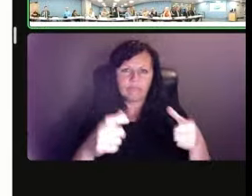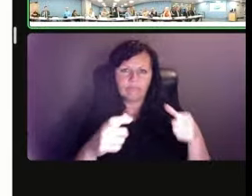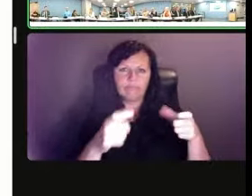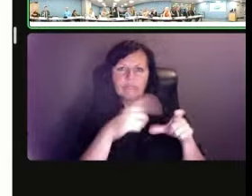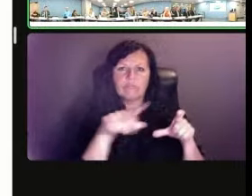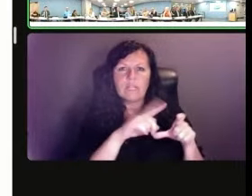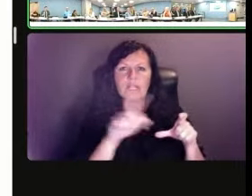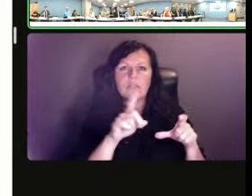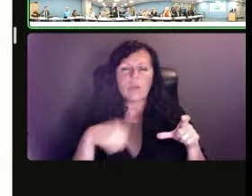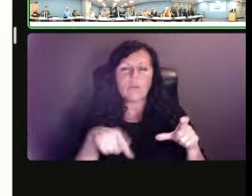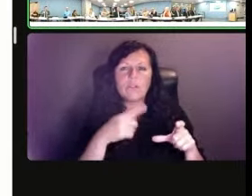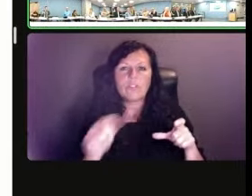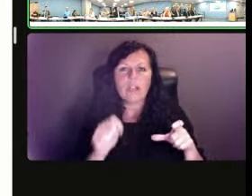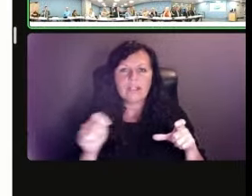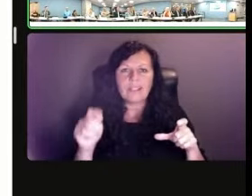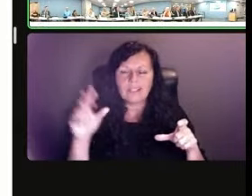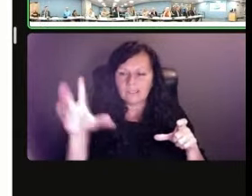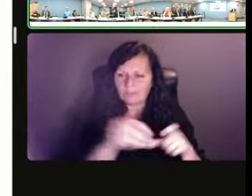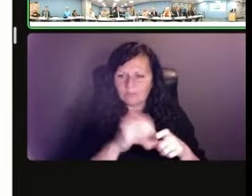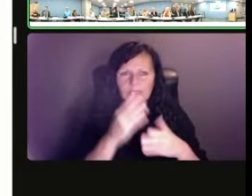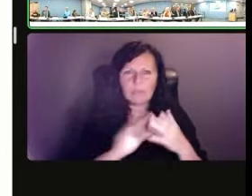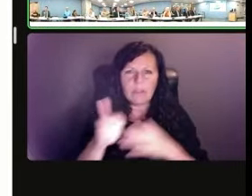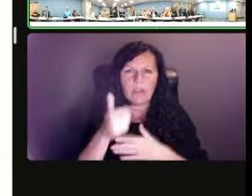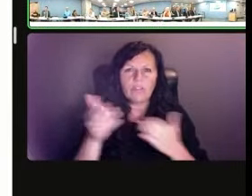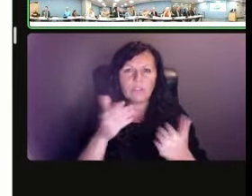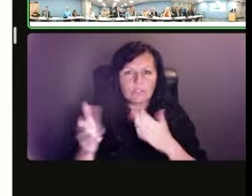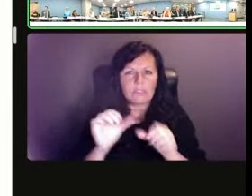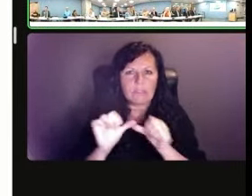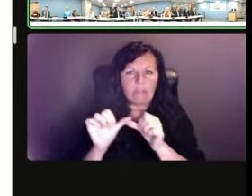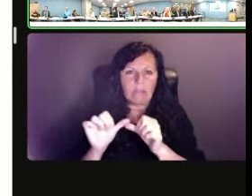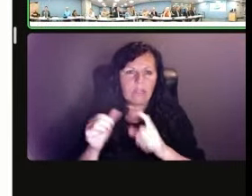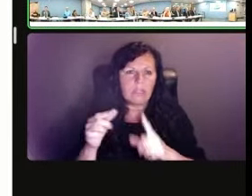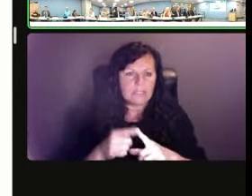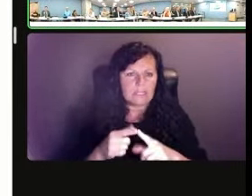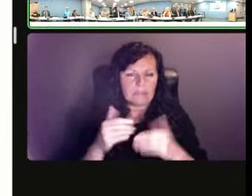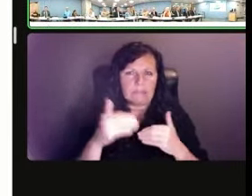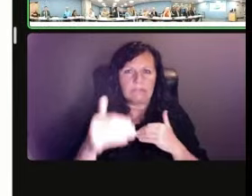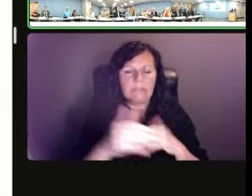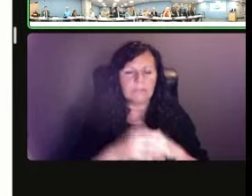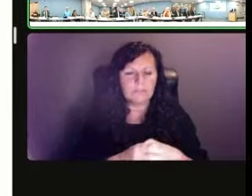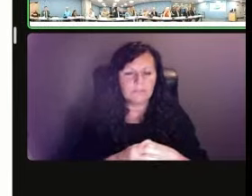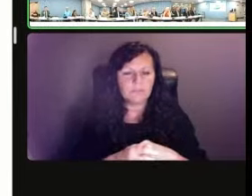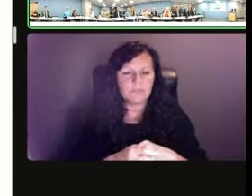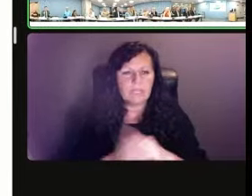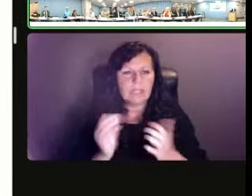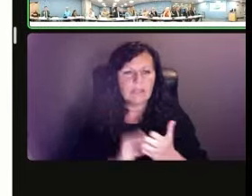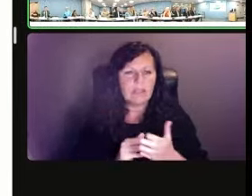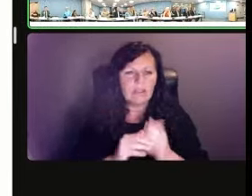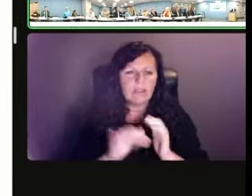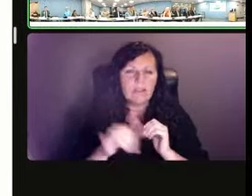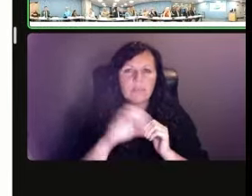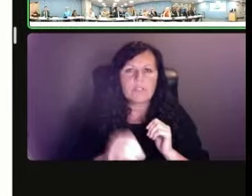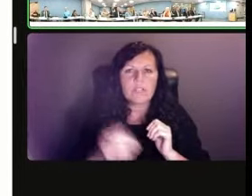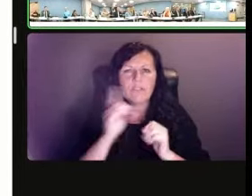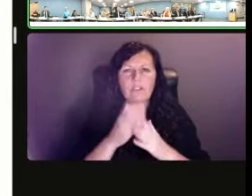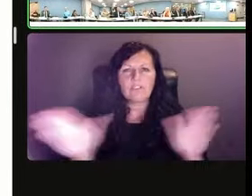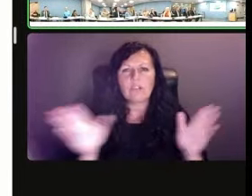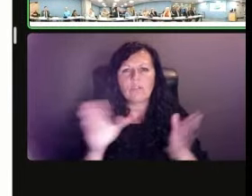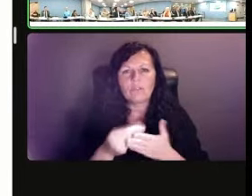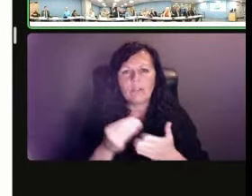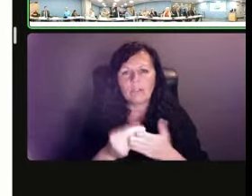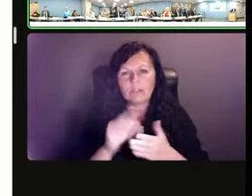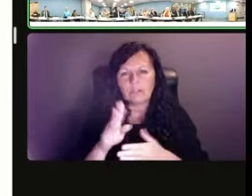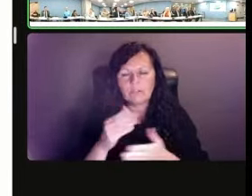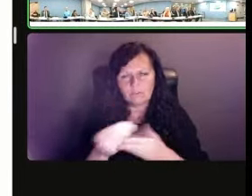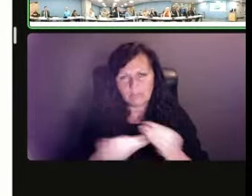of the other services until longer in the picture. So again, that's a percent of the general fund budget. So if you're looking at